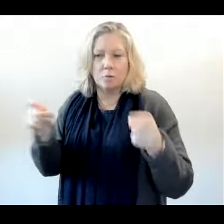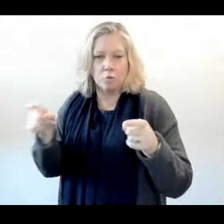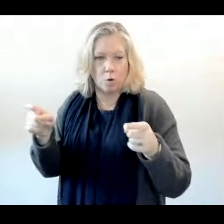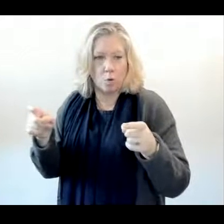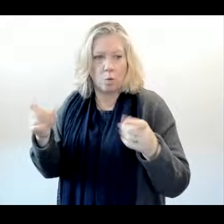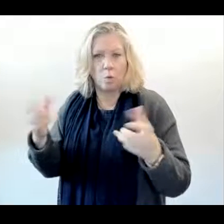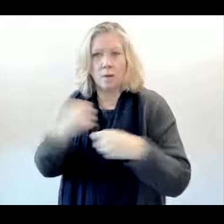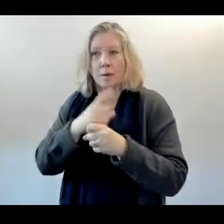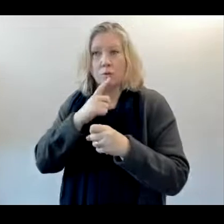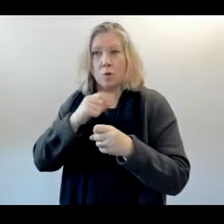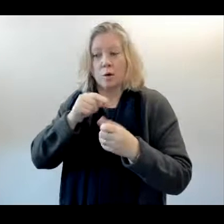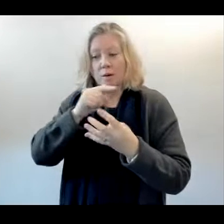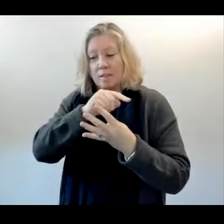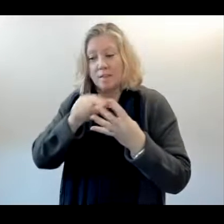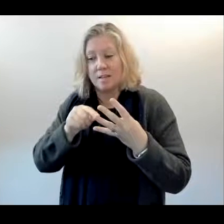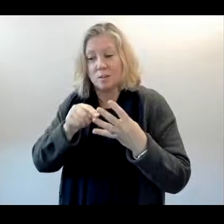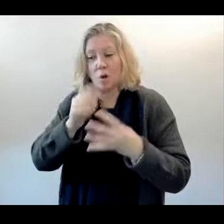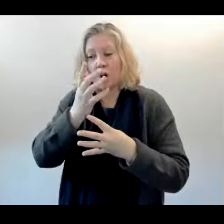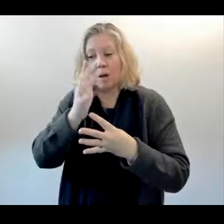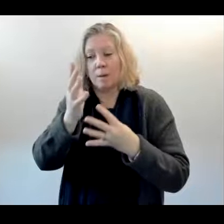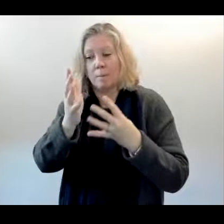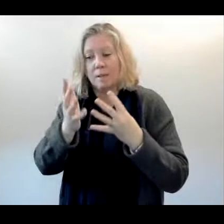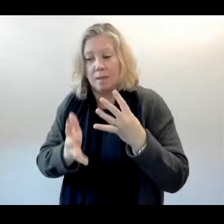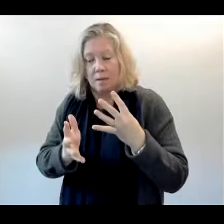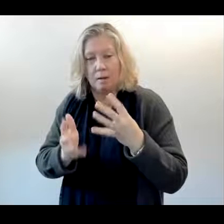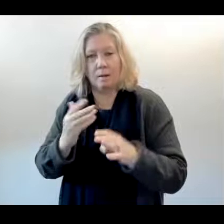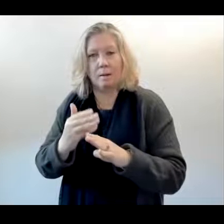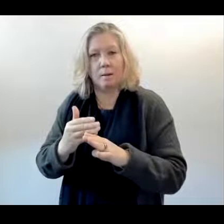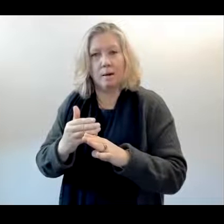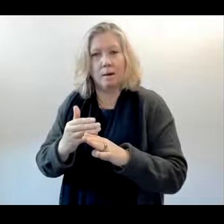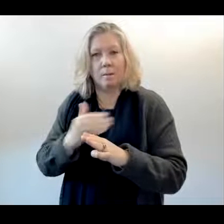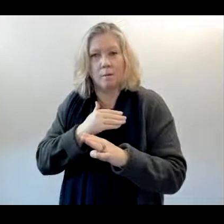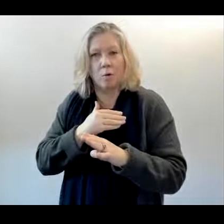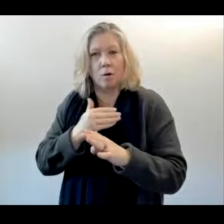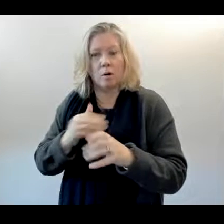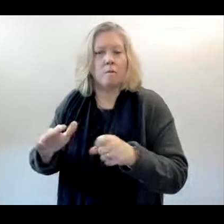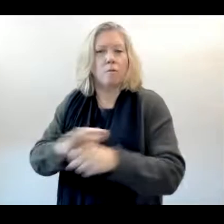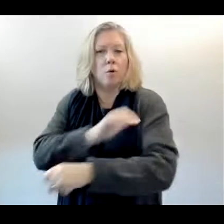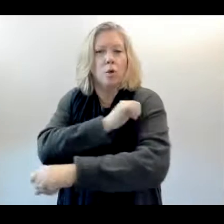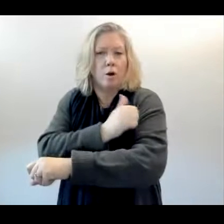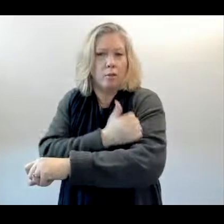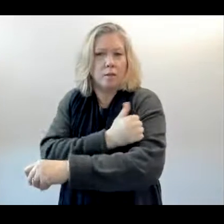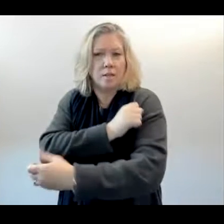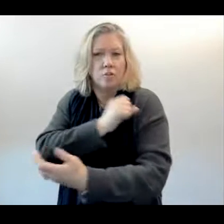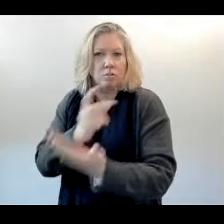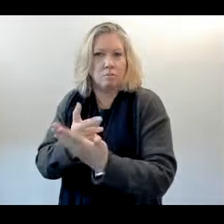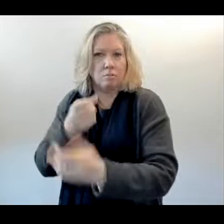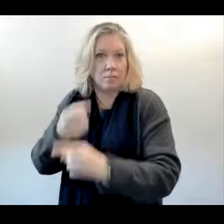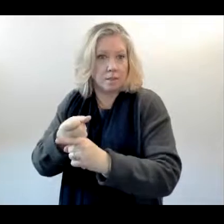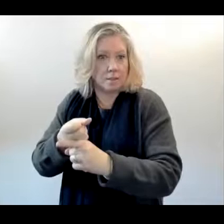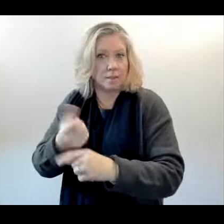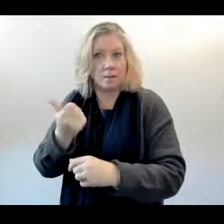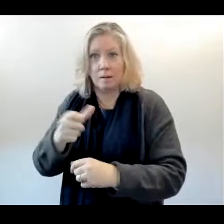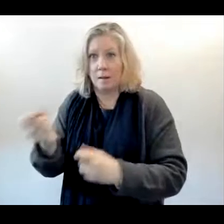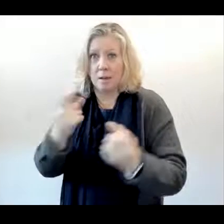will be completed prior to the complete authorization. Are there any questions?